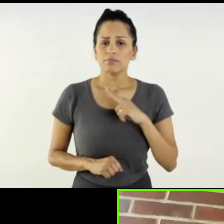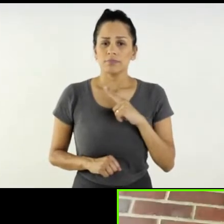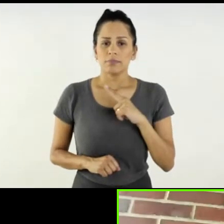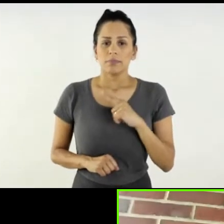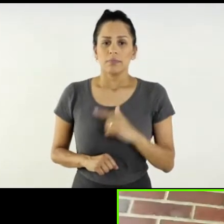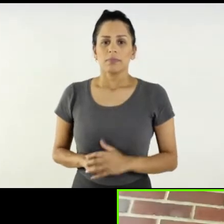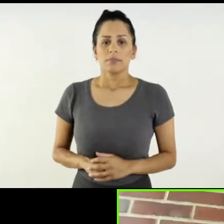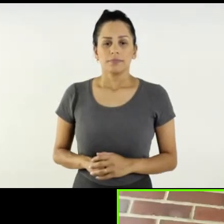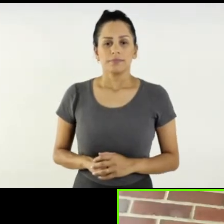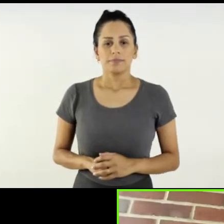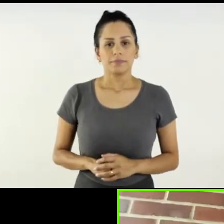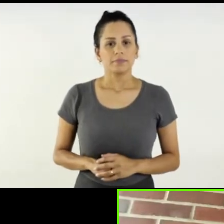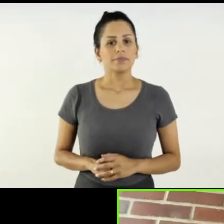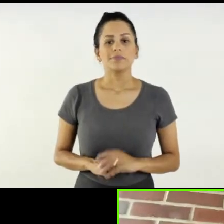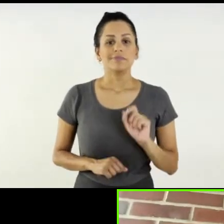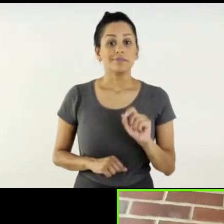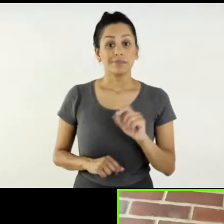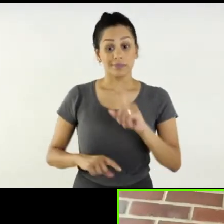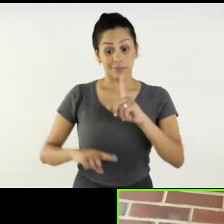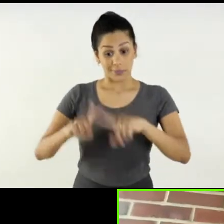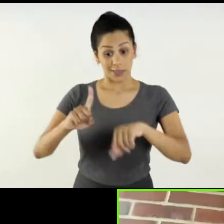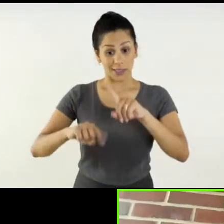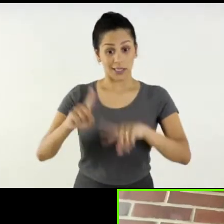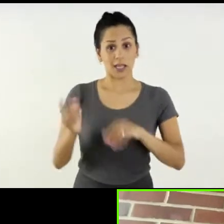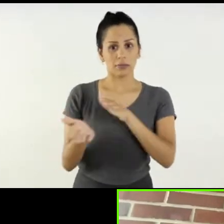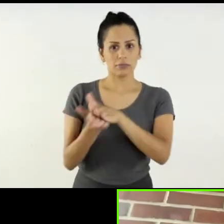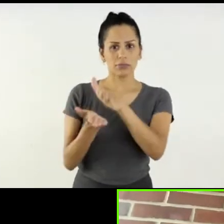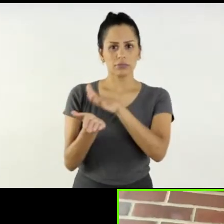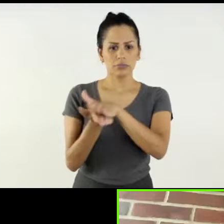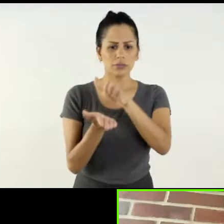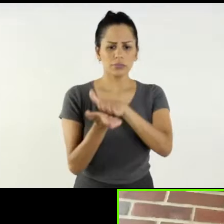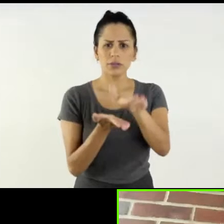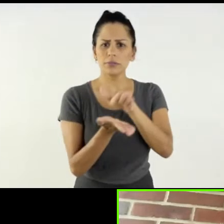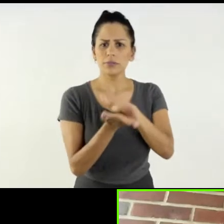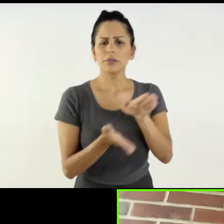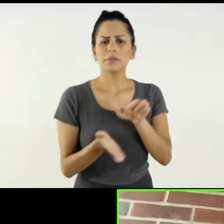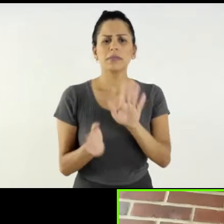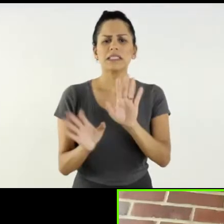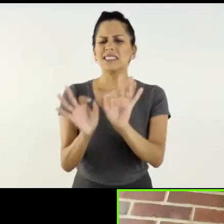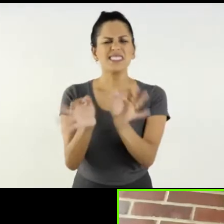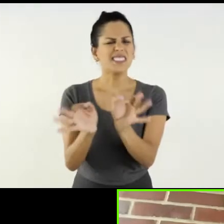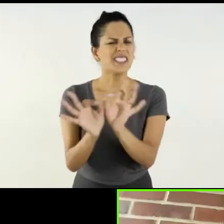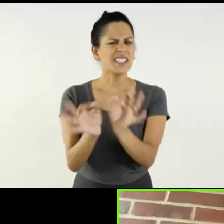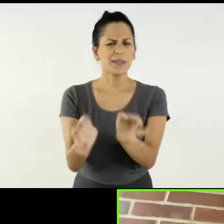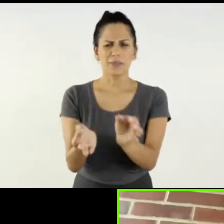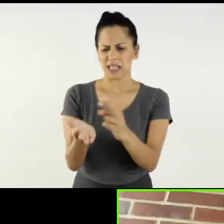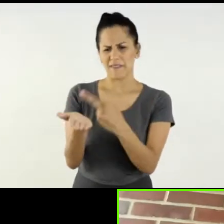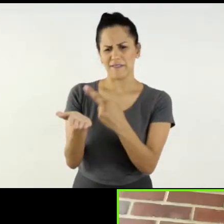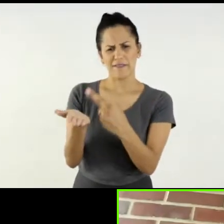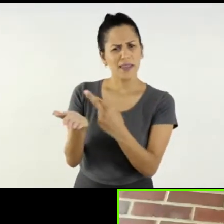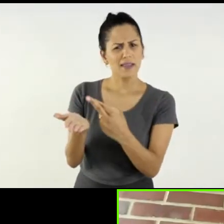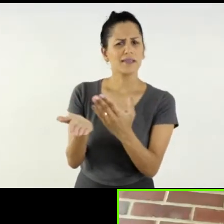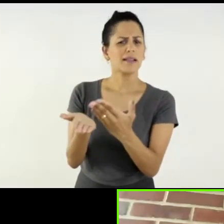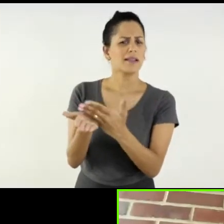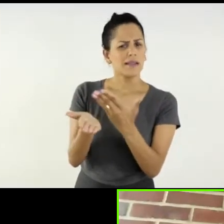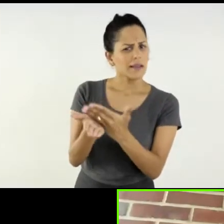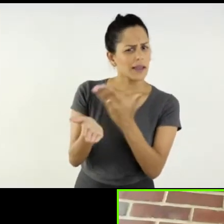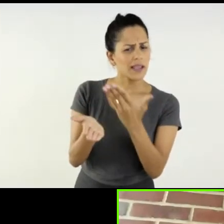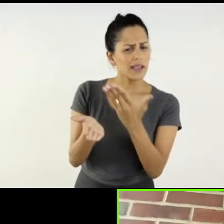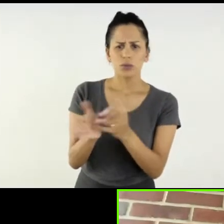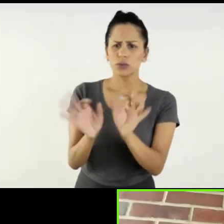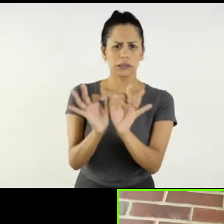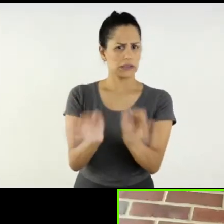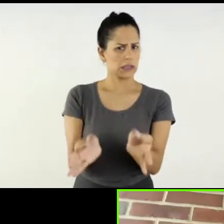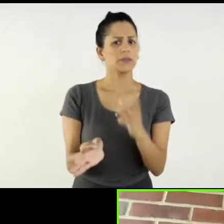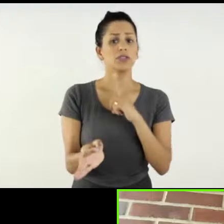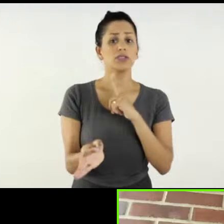and ephemera and magazines, in some cases books, that were being made by these women. I mean, talk about labor, the hand setting, right?